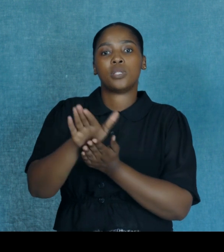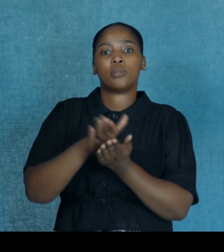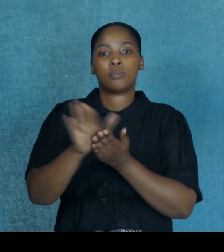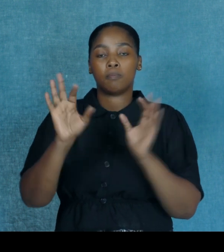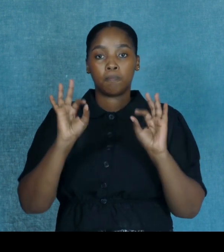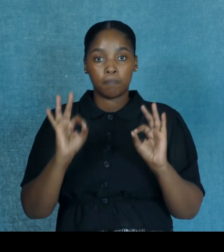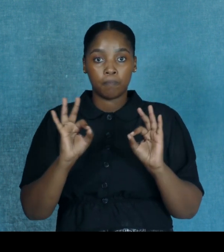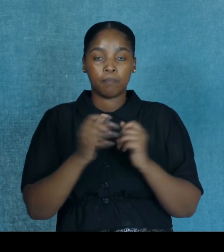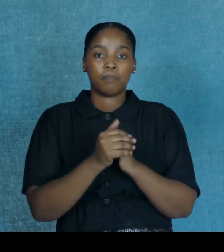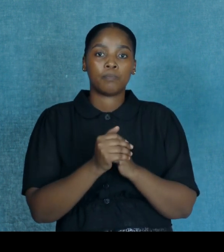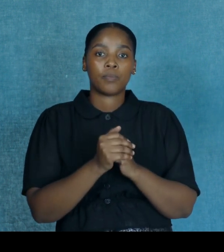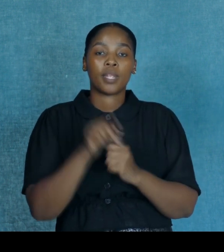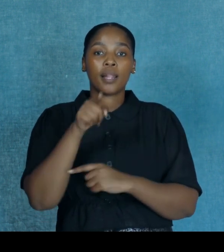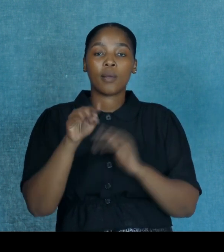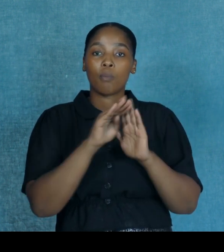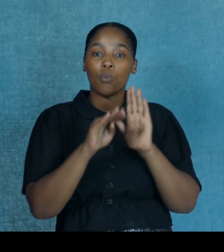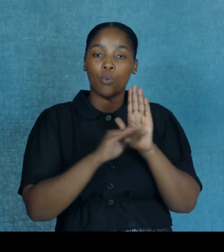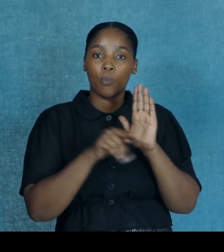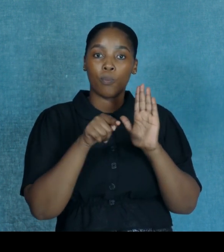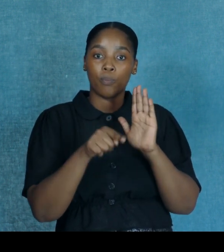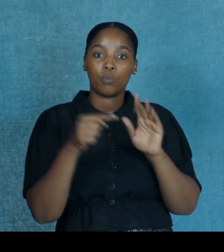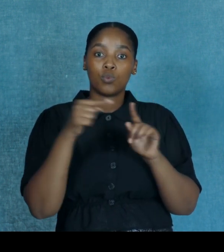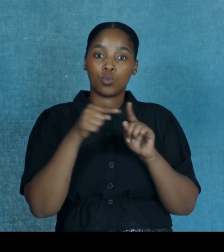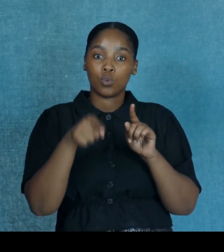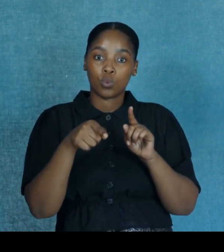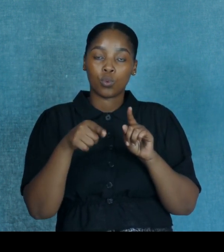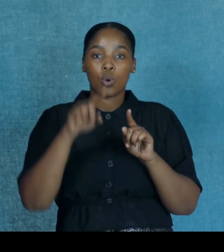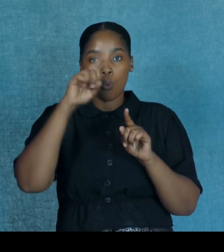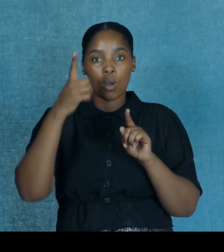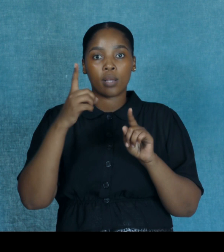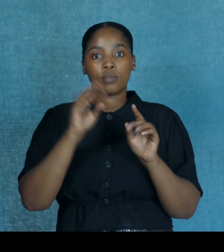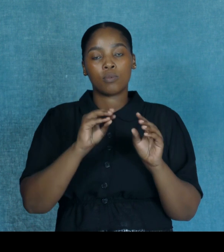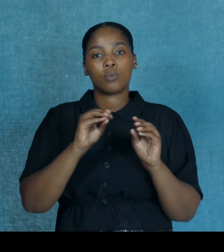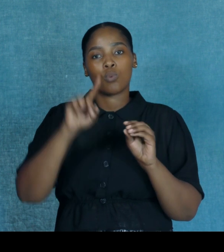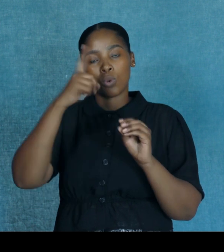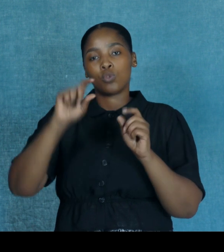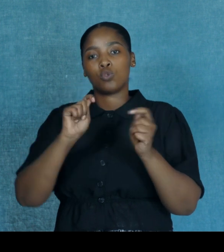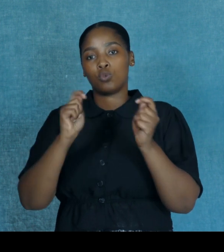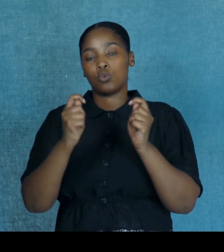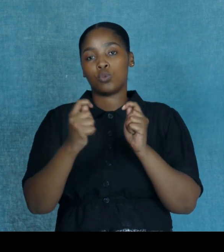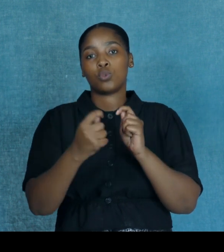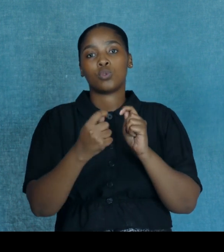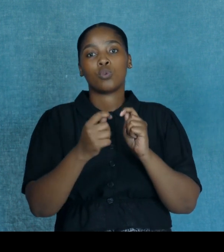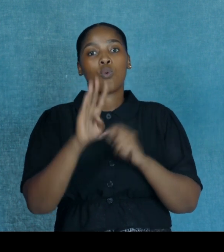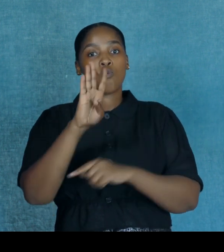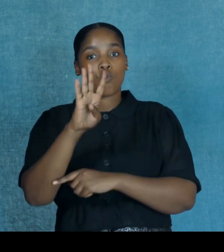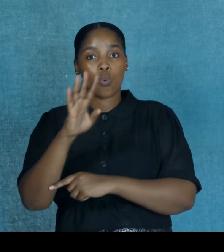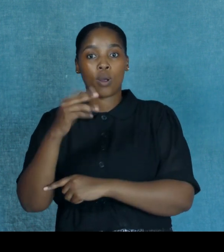from DTG program to the film, and please remember to utilize a full A3 film.